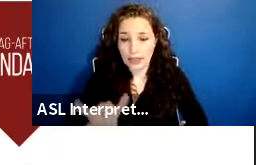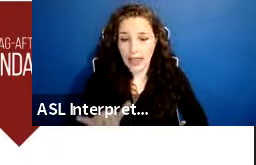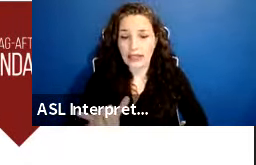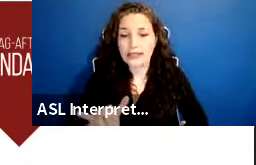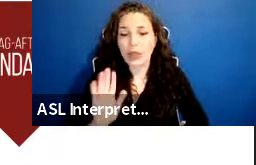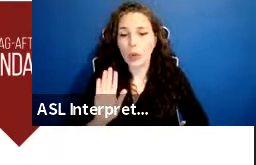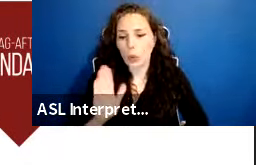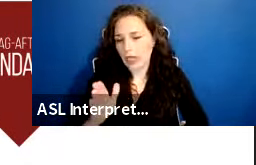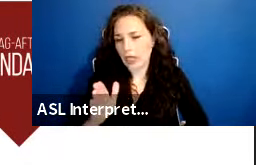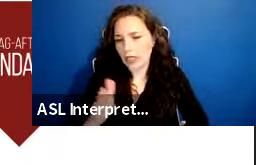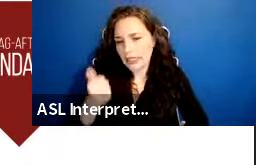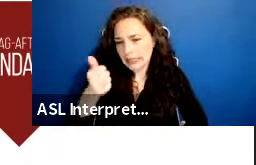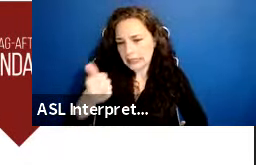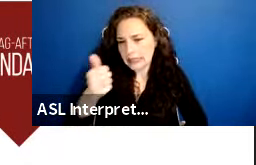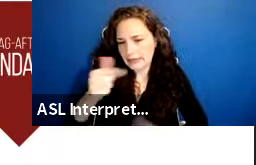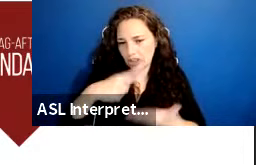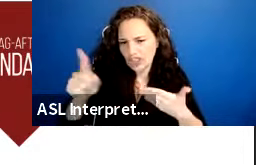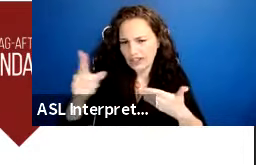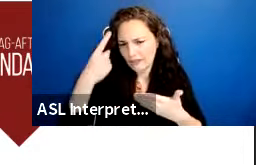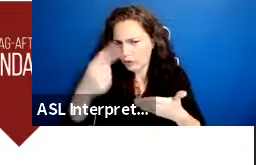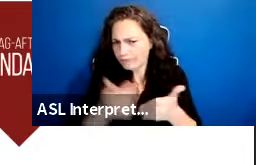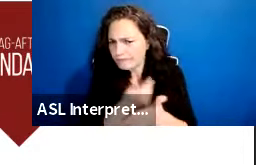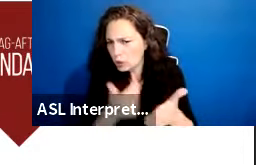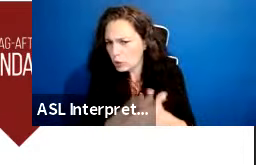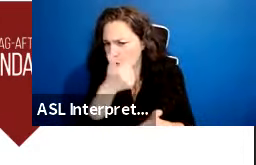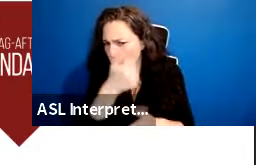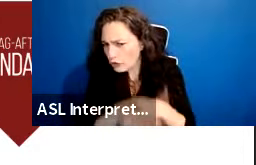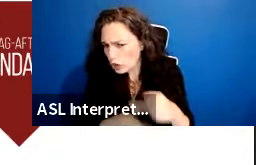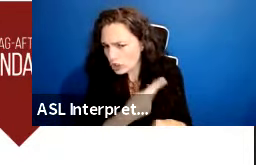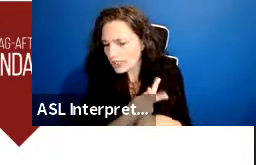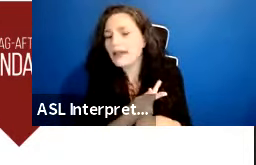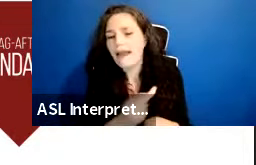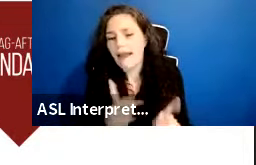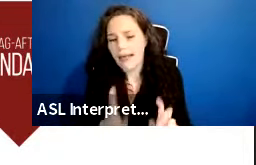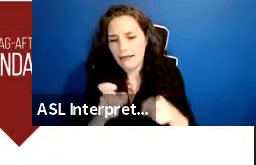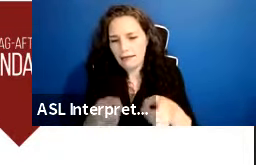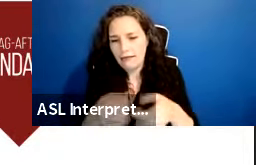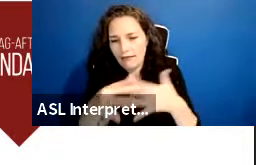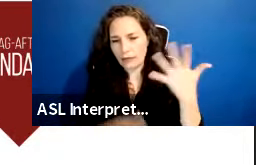check to see if it's got the latest version, and it will give you the option of updating your software.